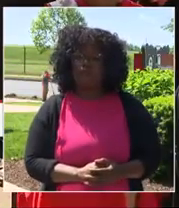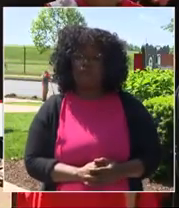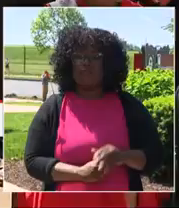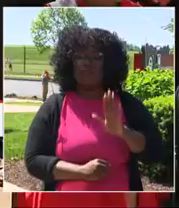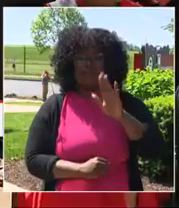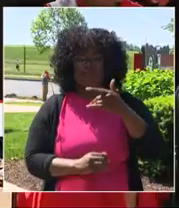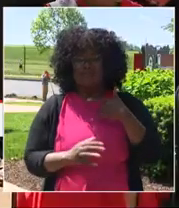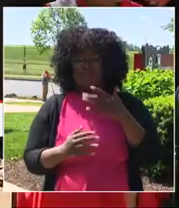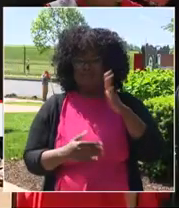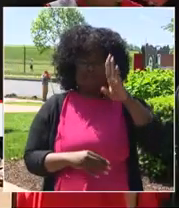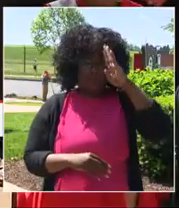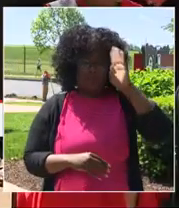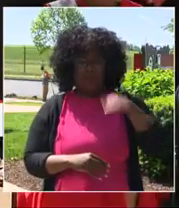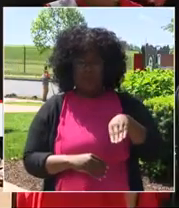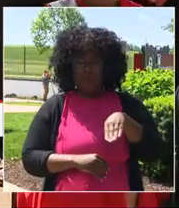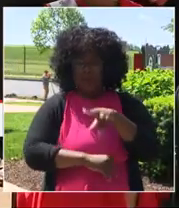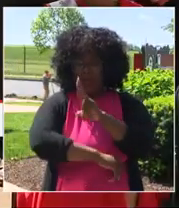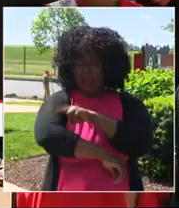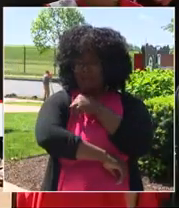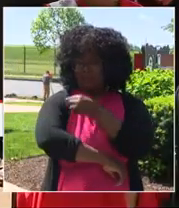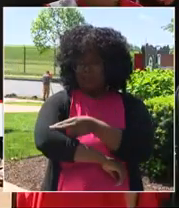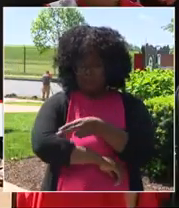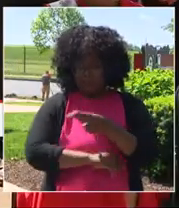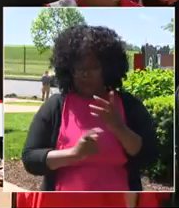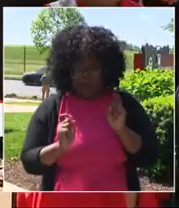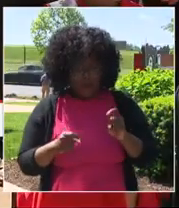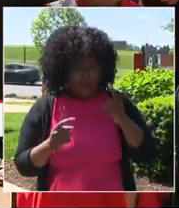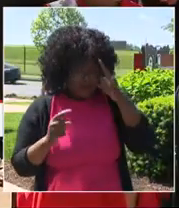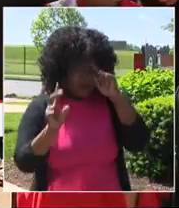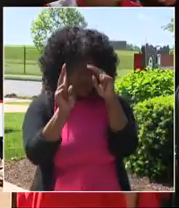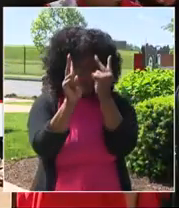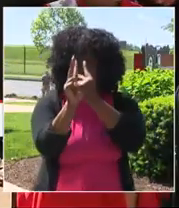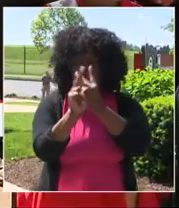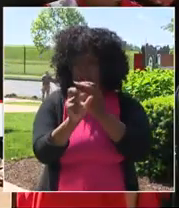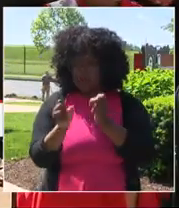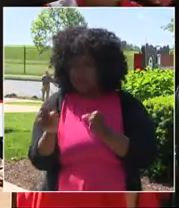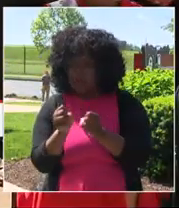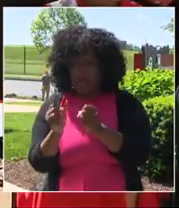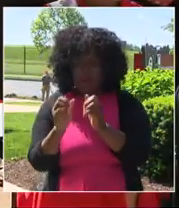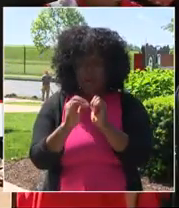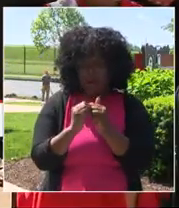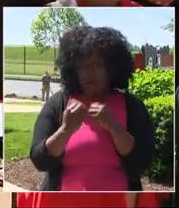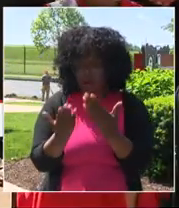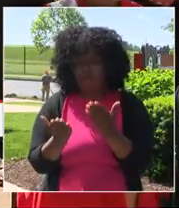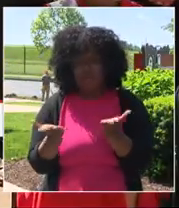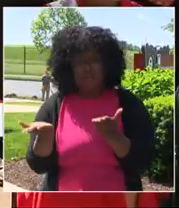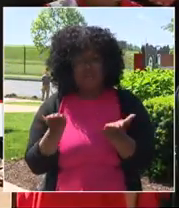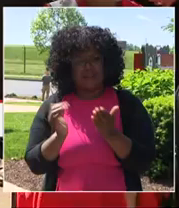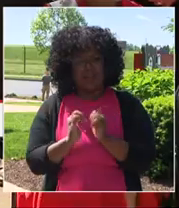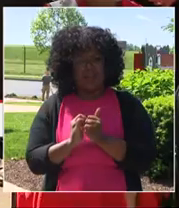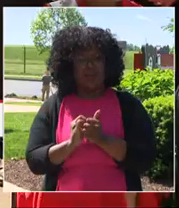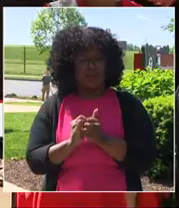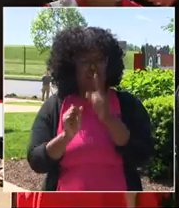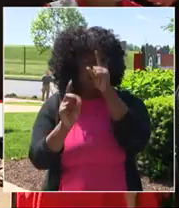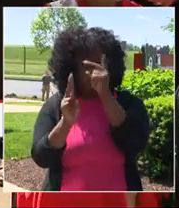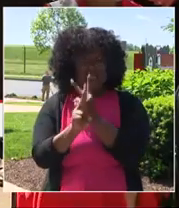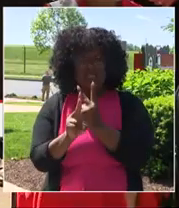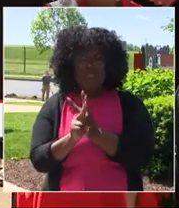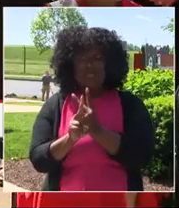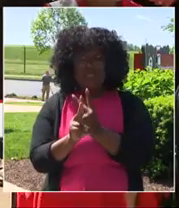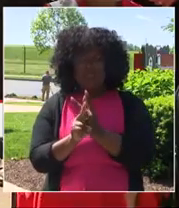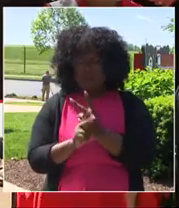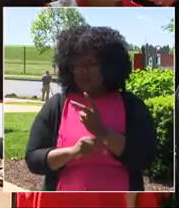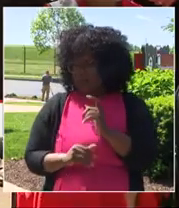certainly have to begin to think hard about those services that they would have to think about reducing or